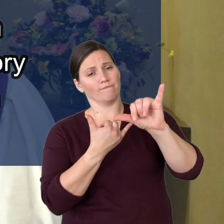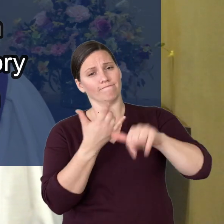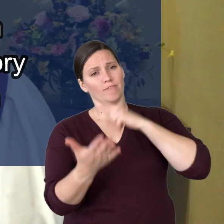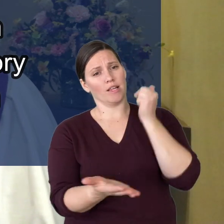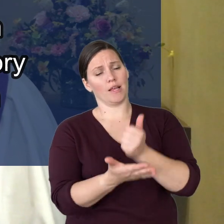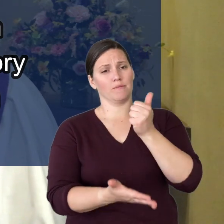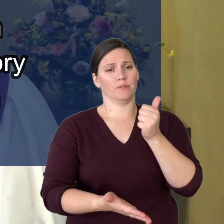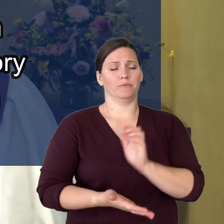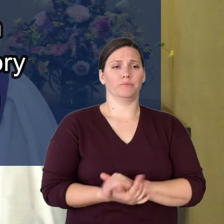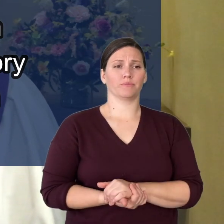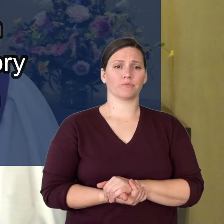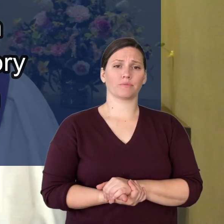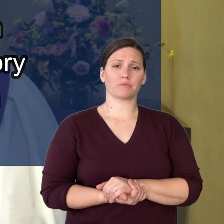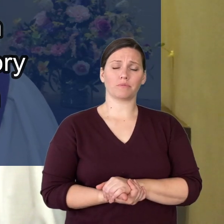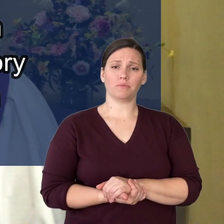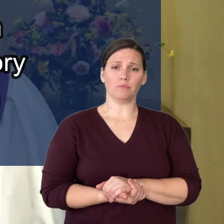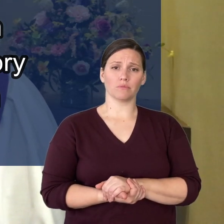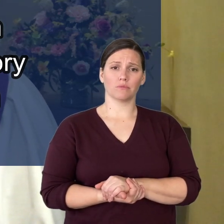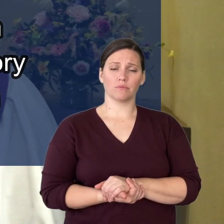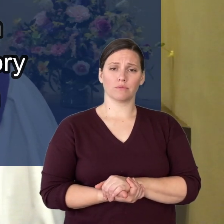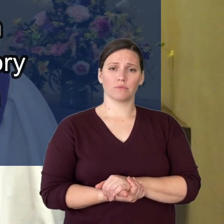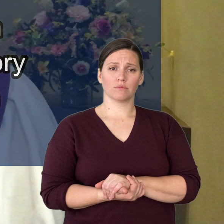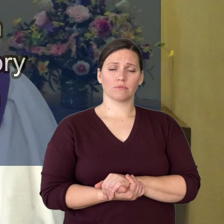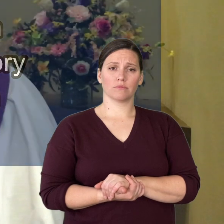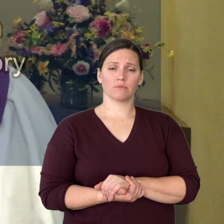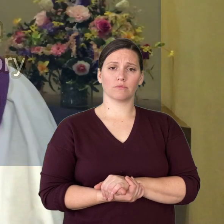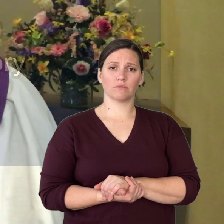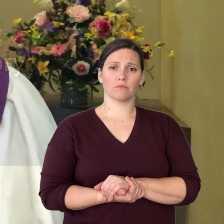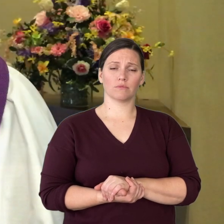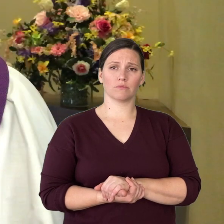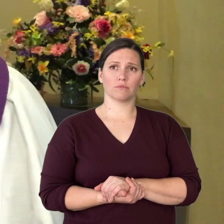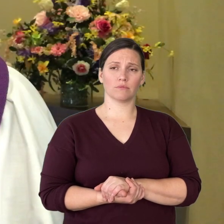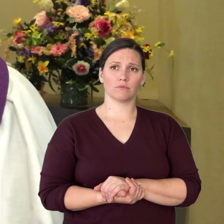power, and the glory, forever and ever. Amen.